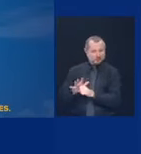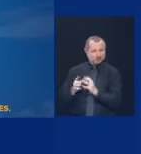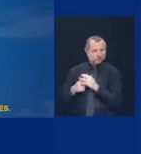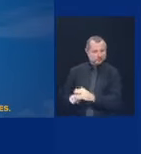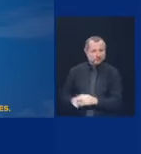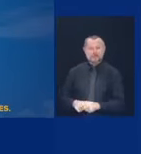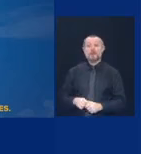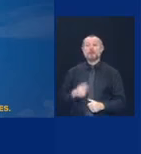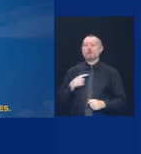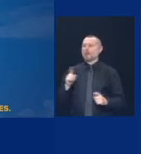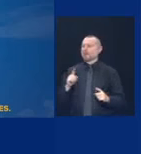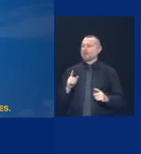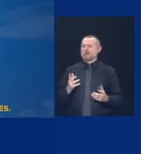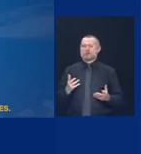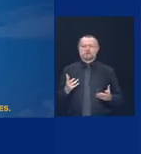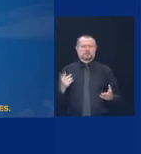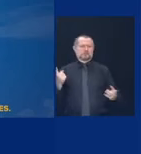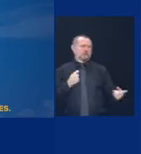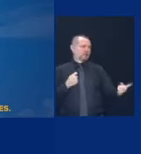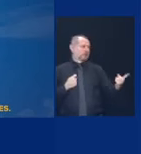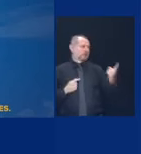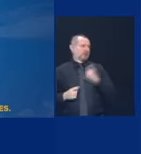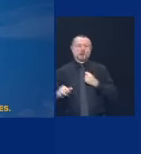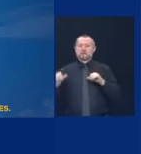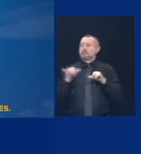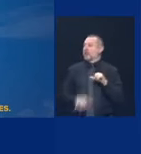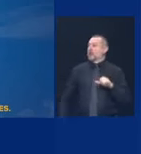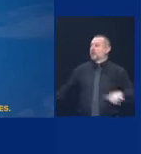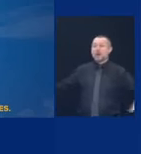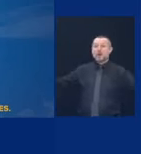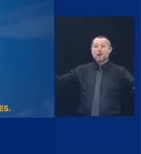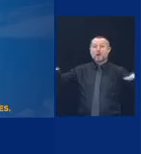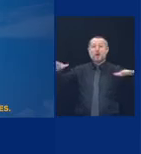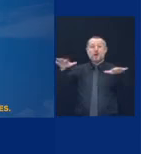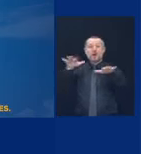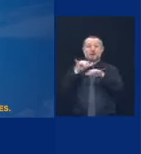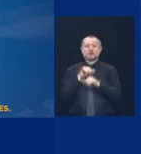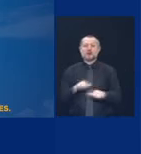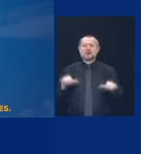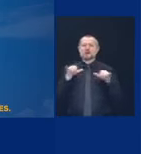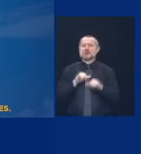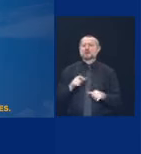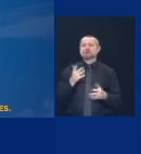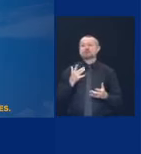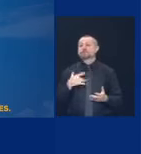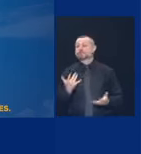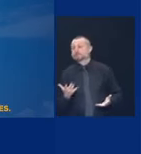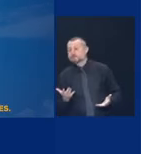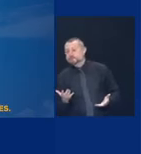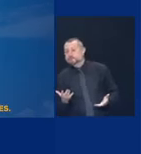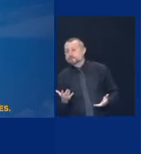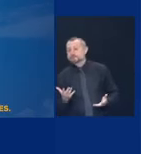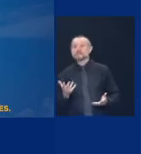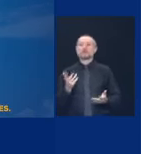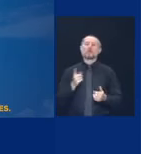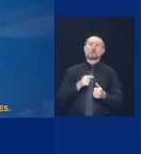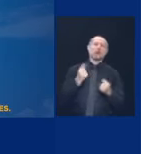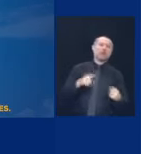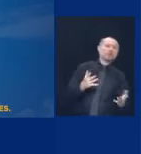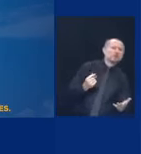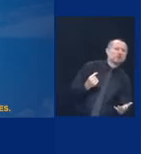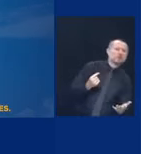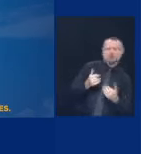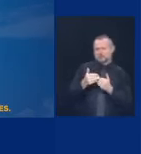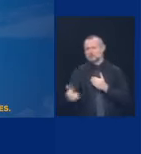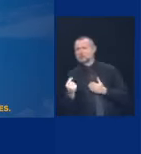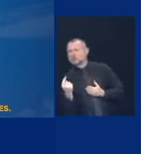Everybody asks me the same question. Where are we and what's going to happen?